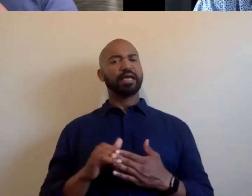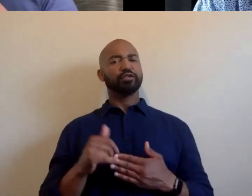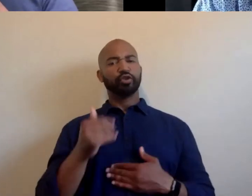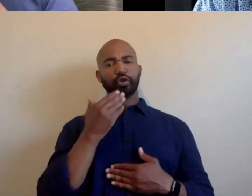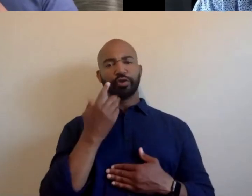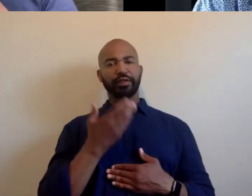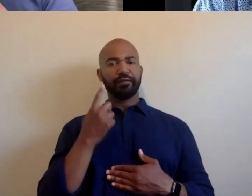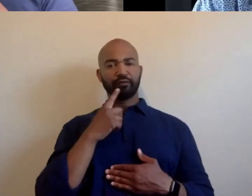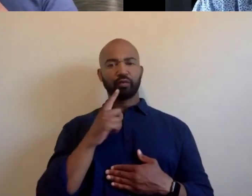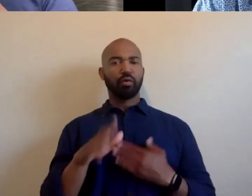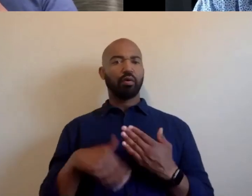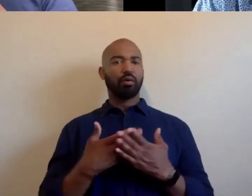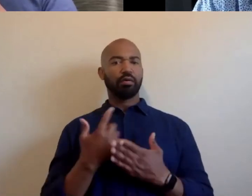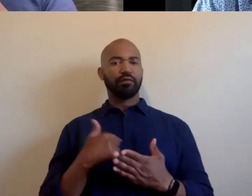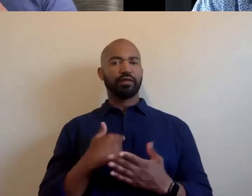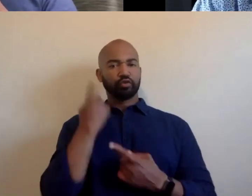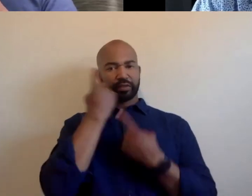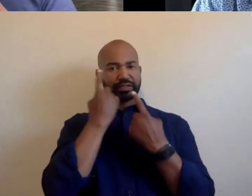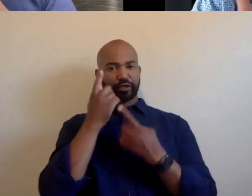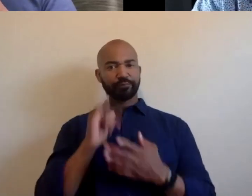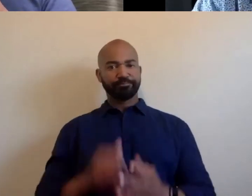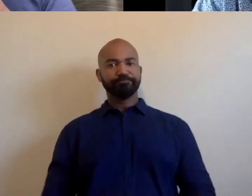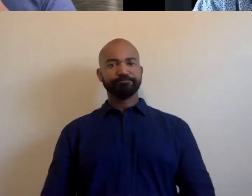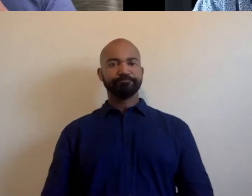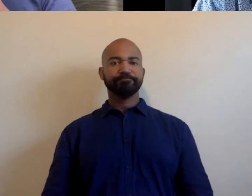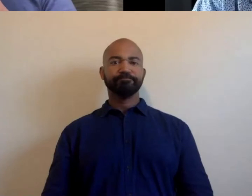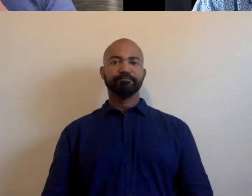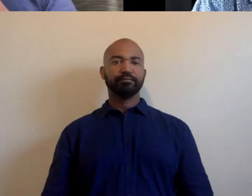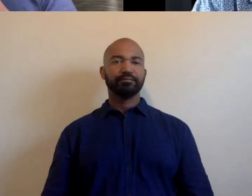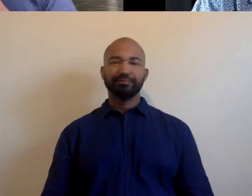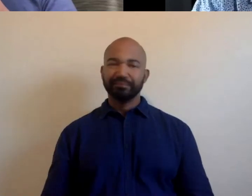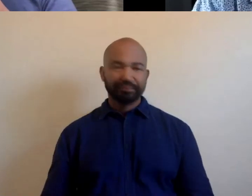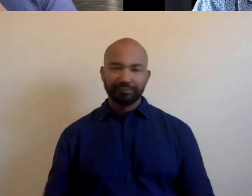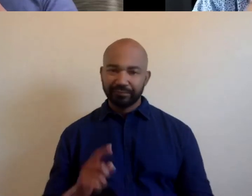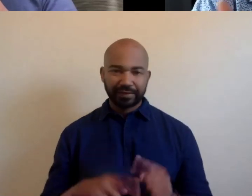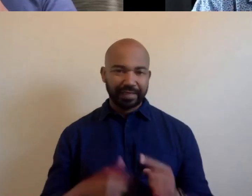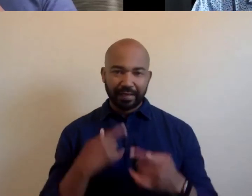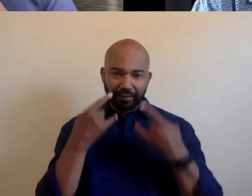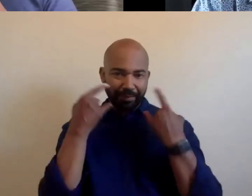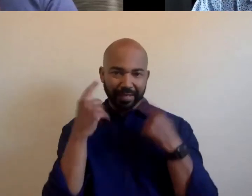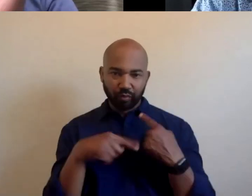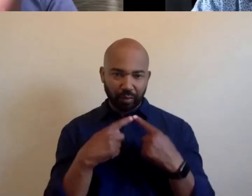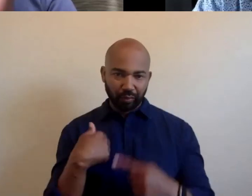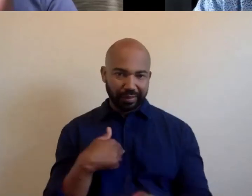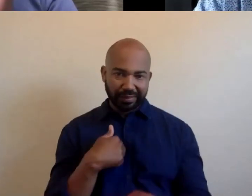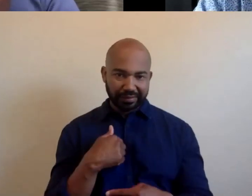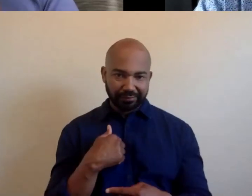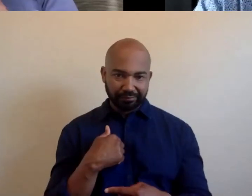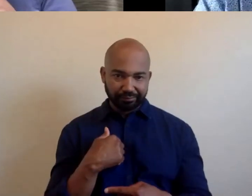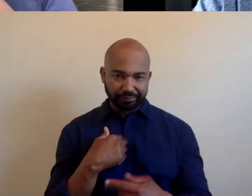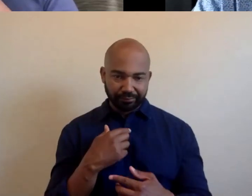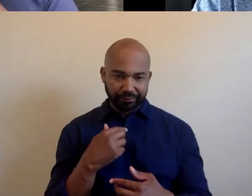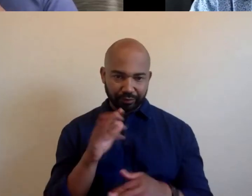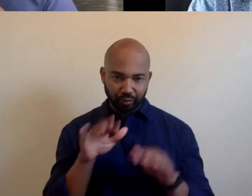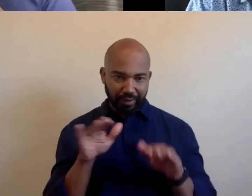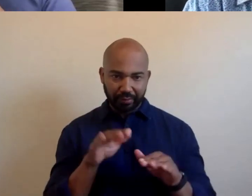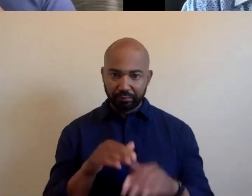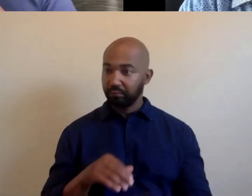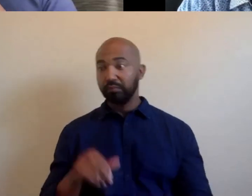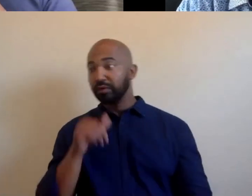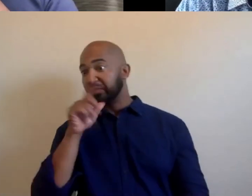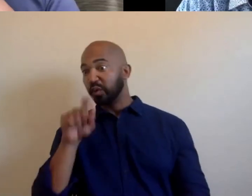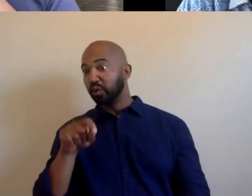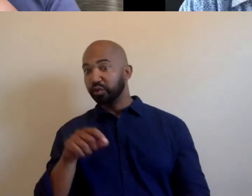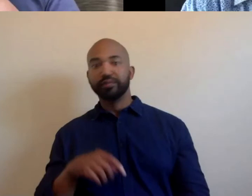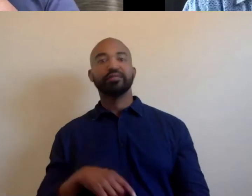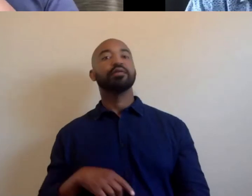to consider and look for. And we can't wear masks when we're swimming. So, And we're is there any COVID risk for